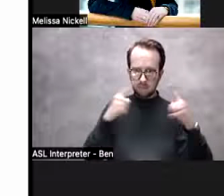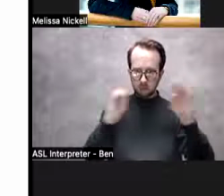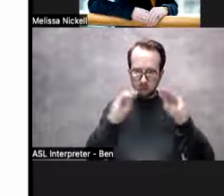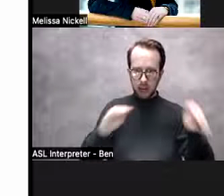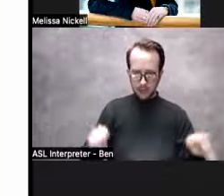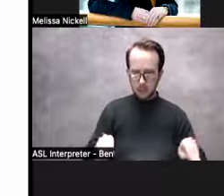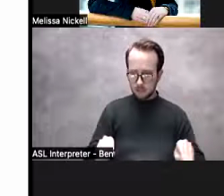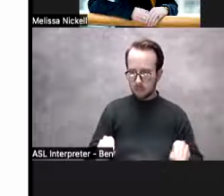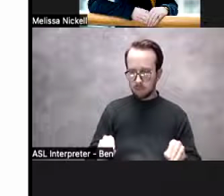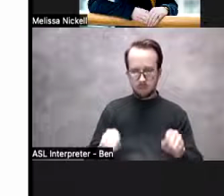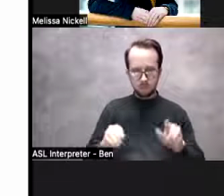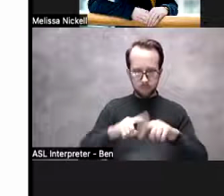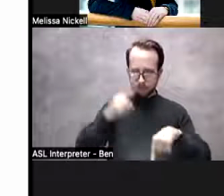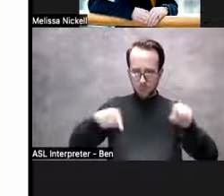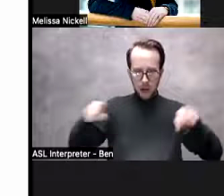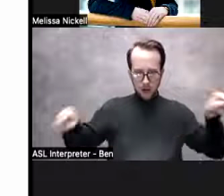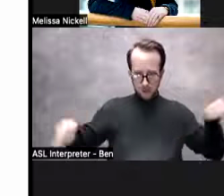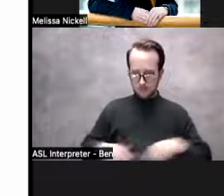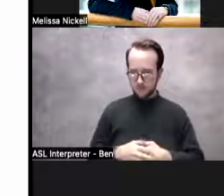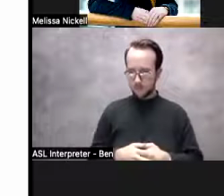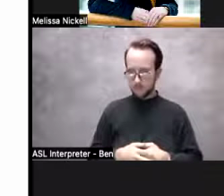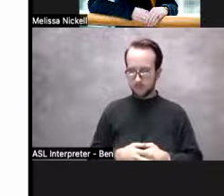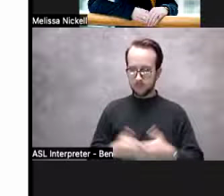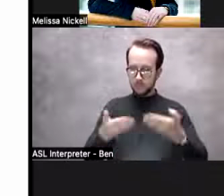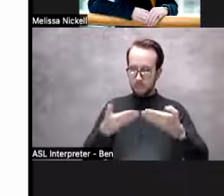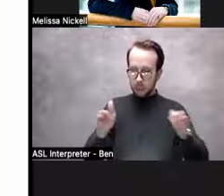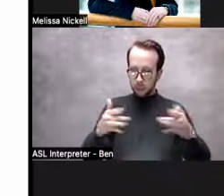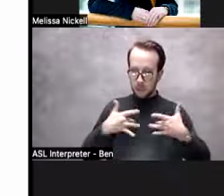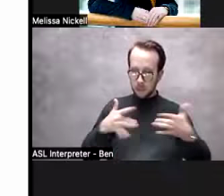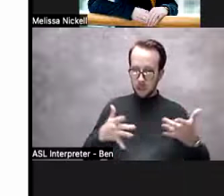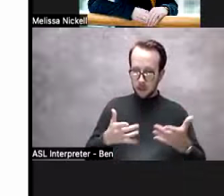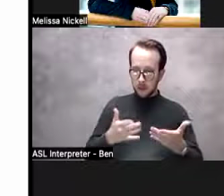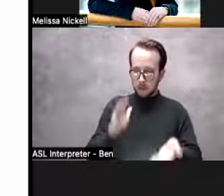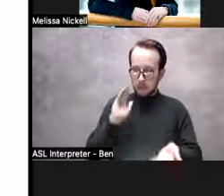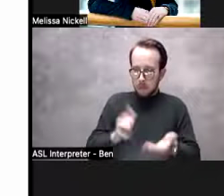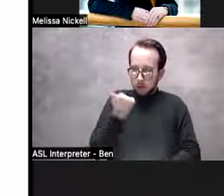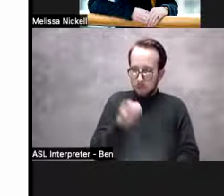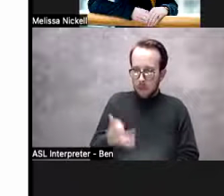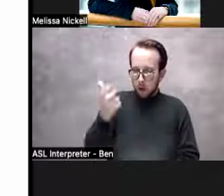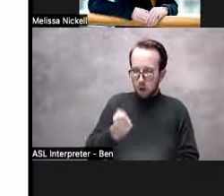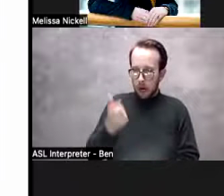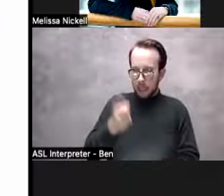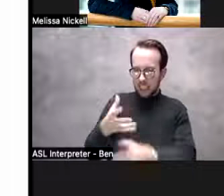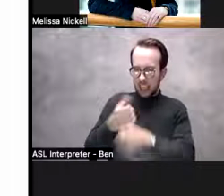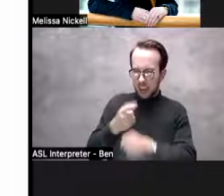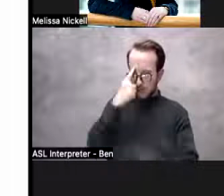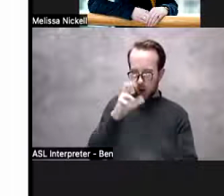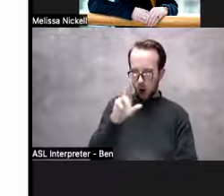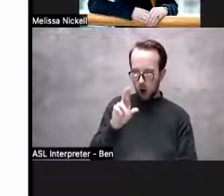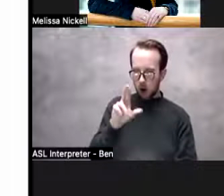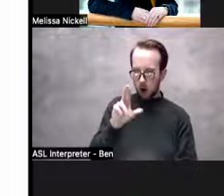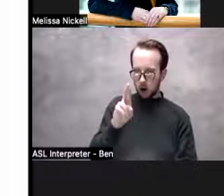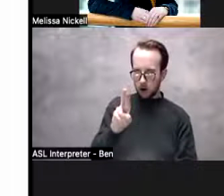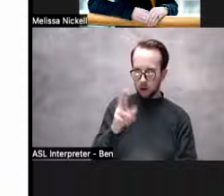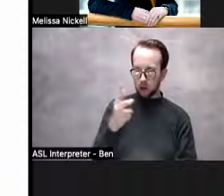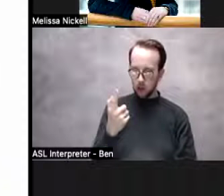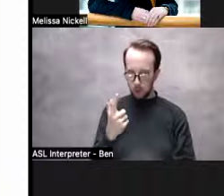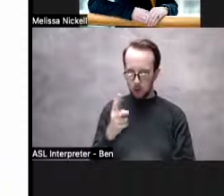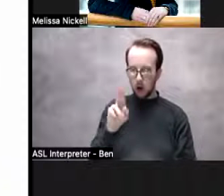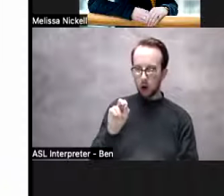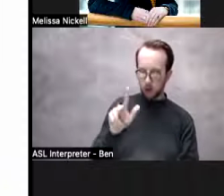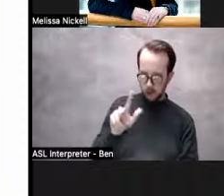vary. In general, fewer grants are received for the R21s and the R03s, but again, it differs from